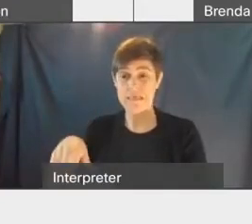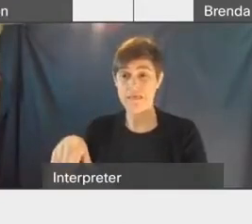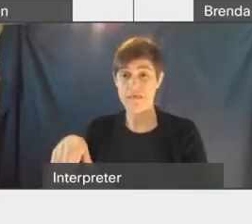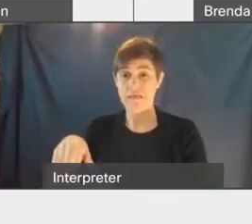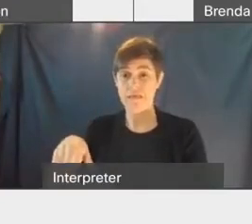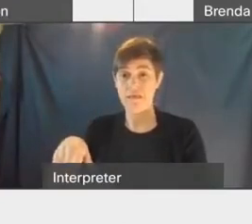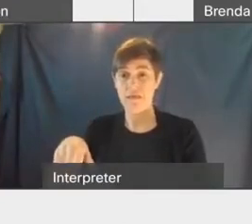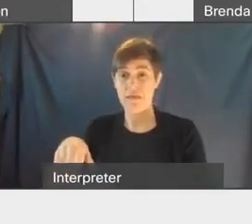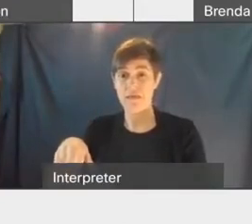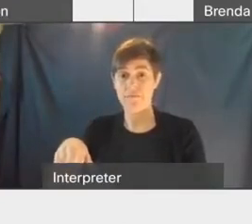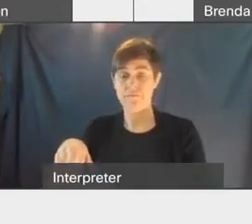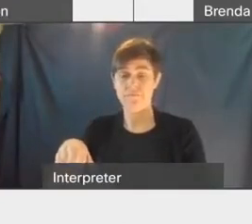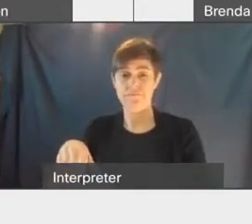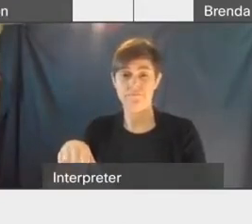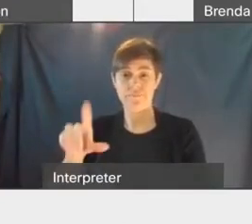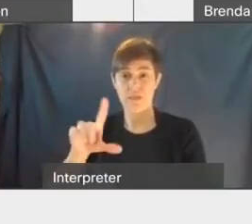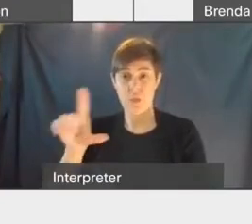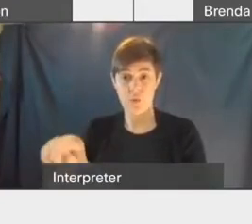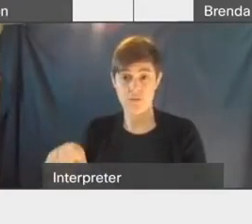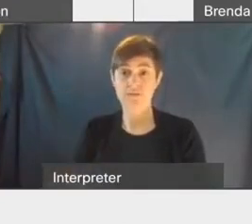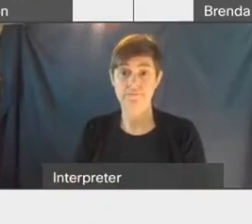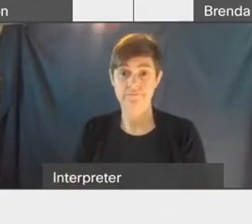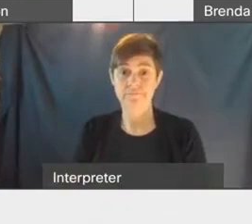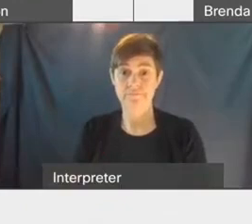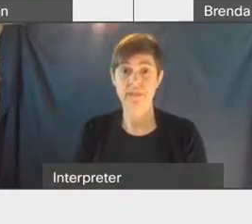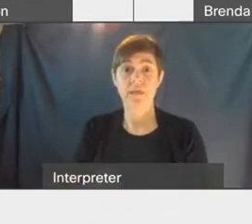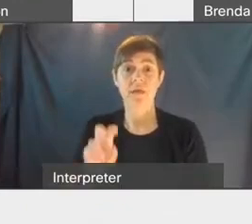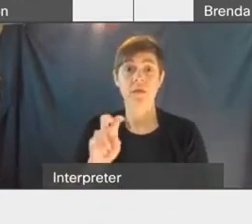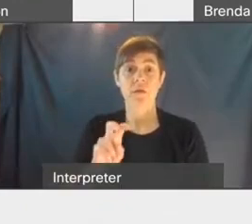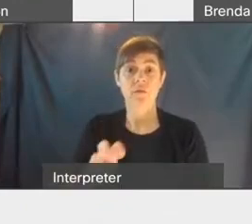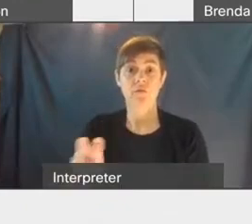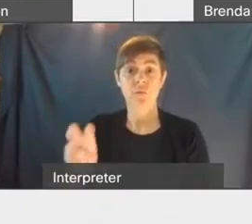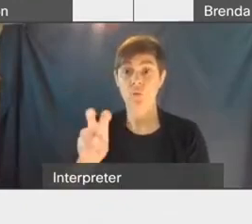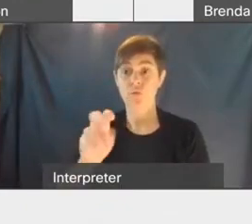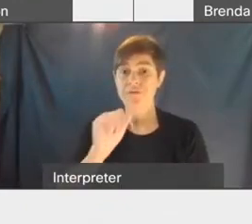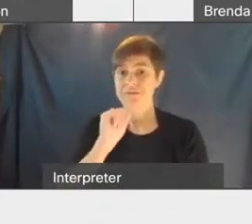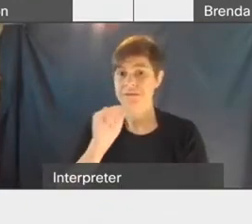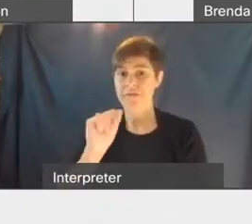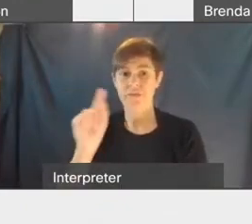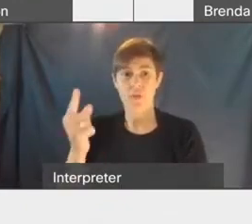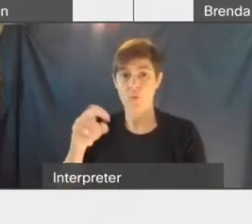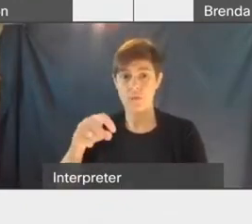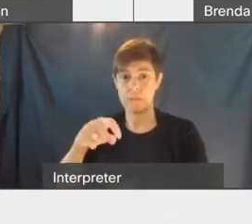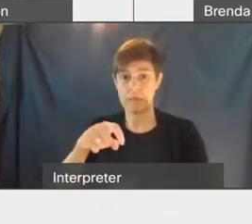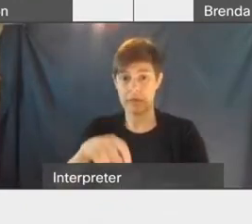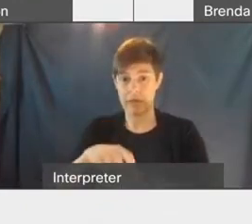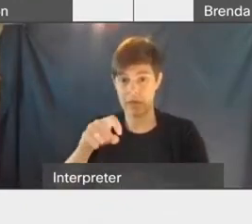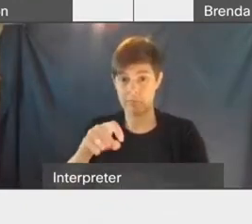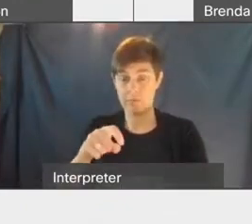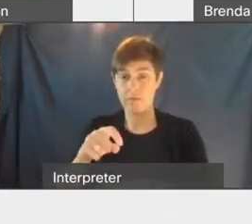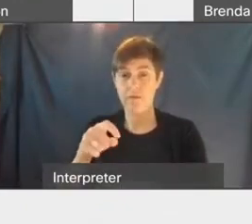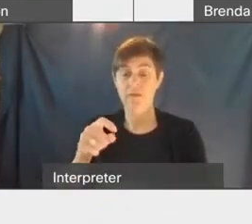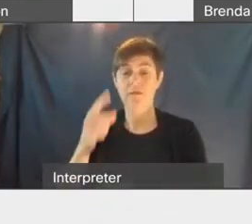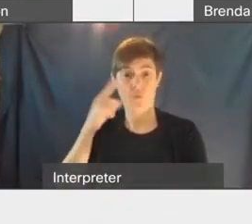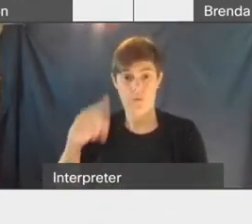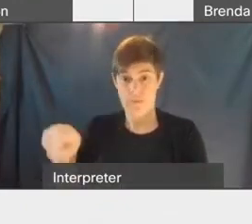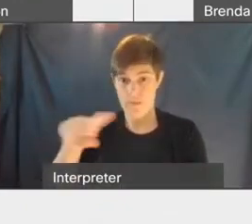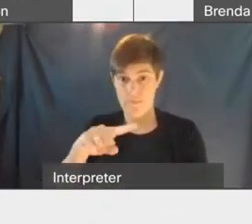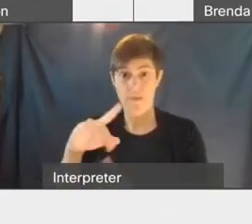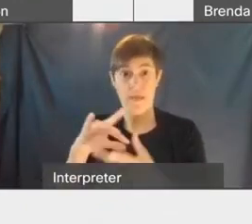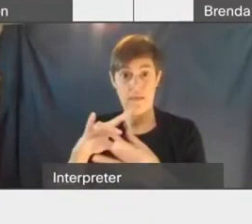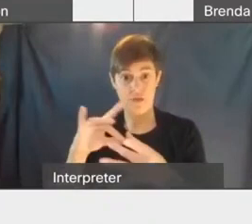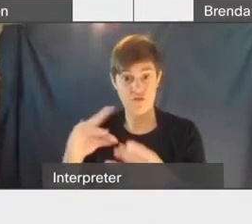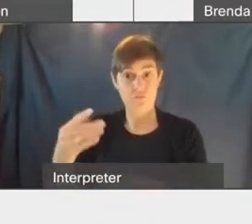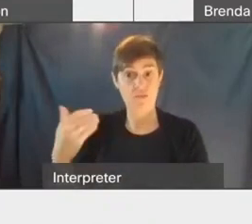Kansas, Lawrence. This tour is not the only time for input. As I mentioned earlier, live